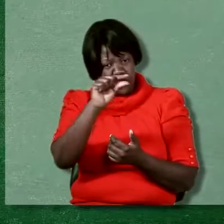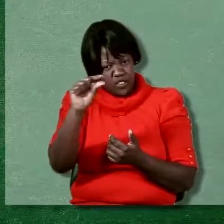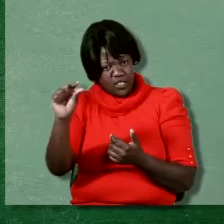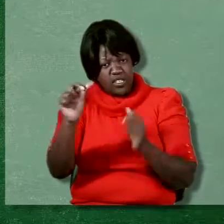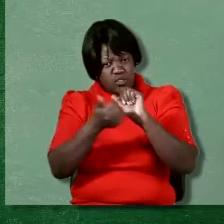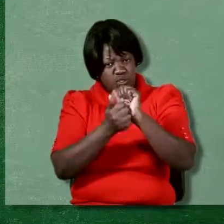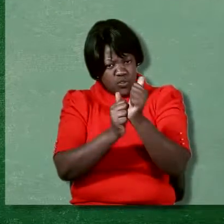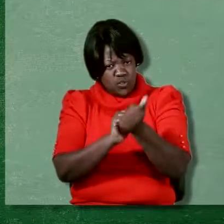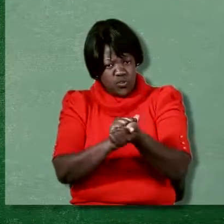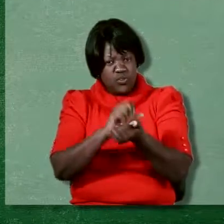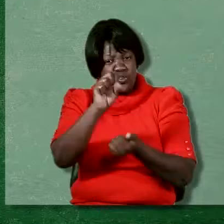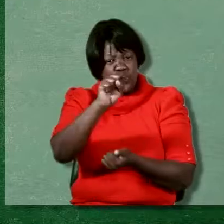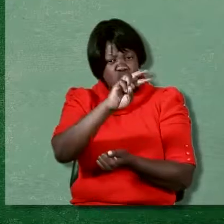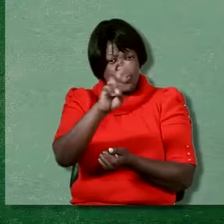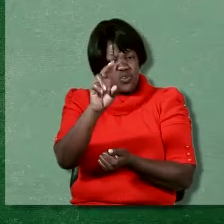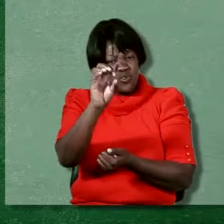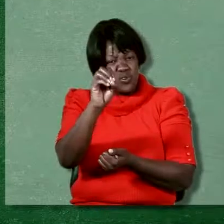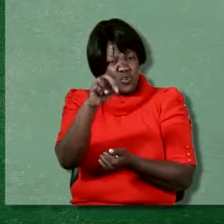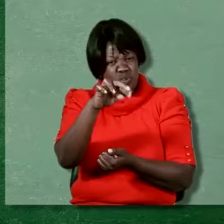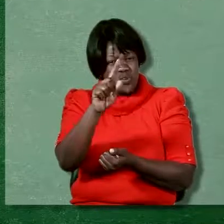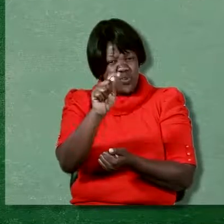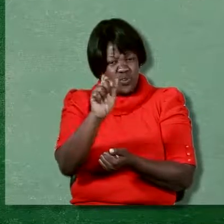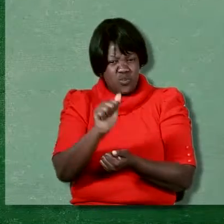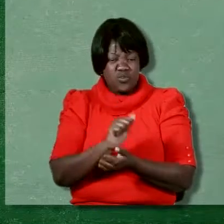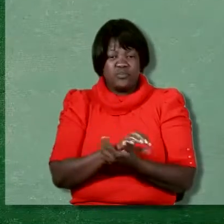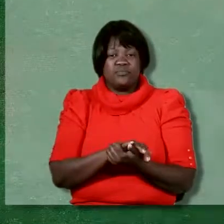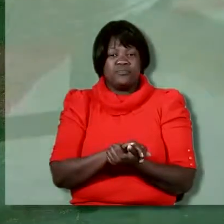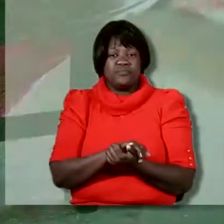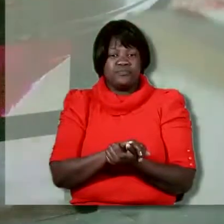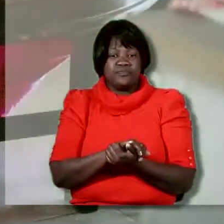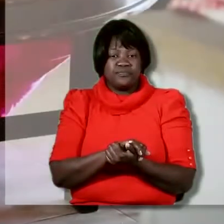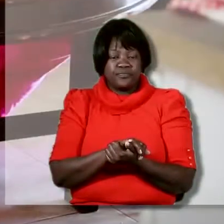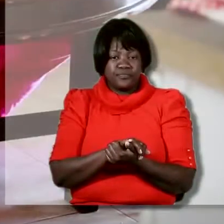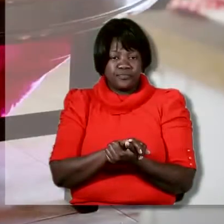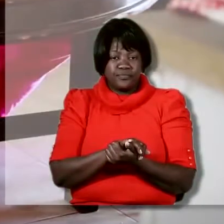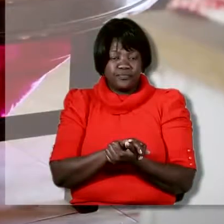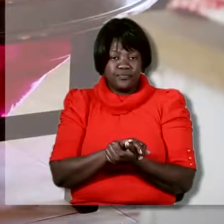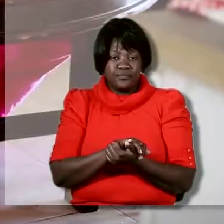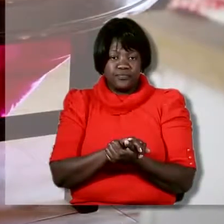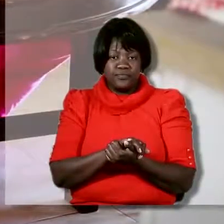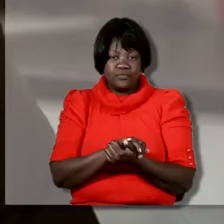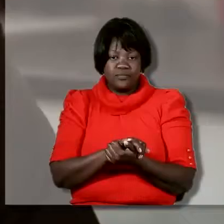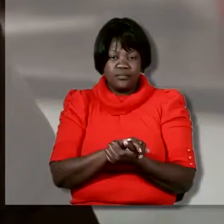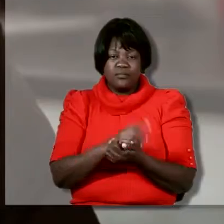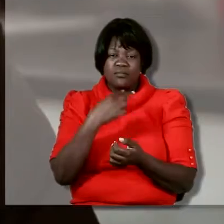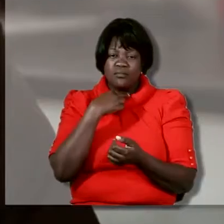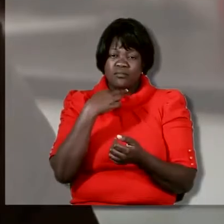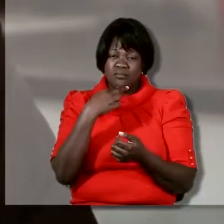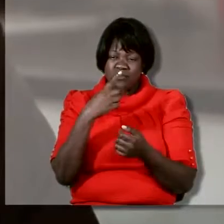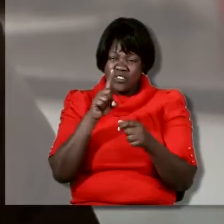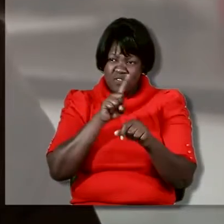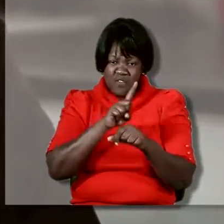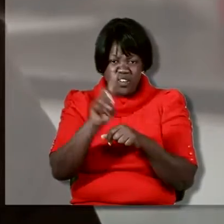I knew they would help. So it sounds like the first of the verb is simple past and the next